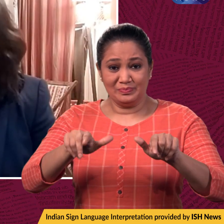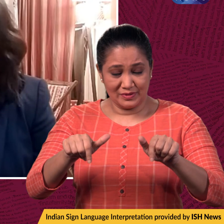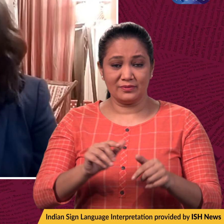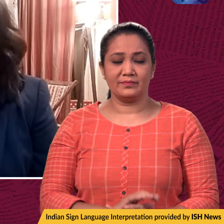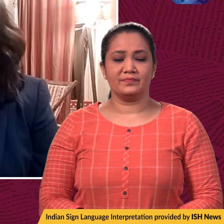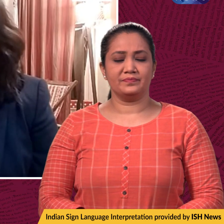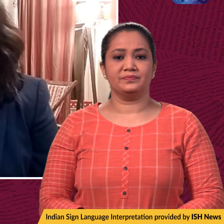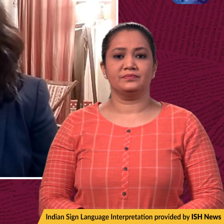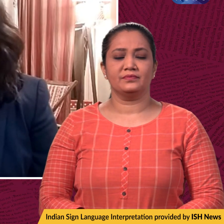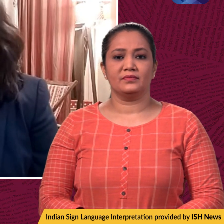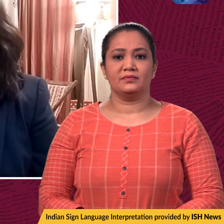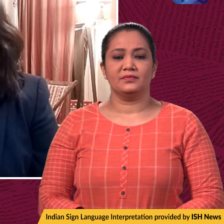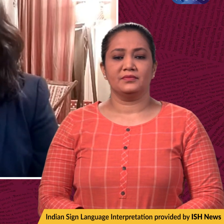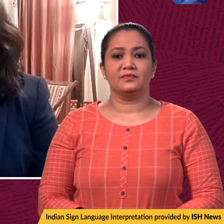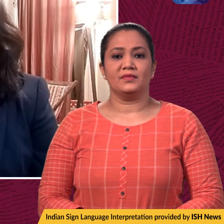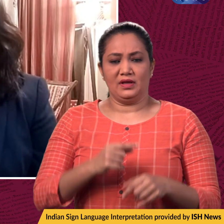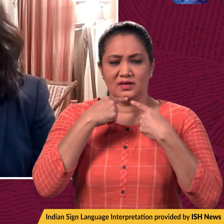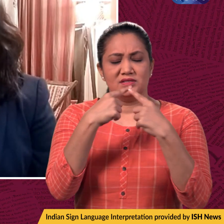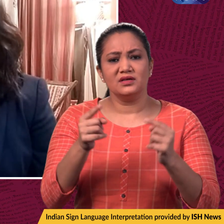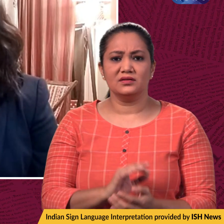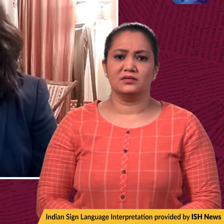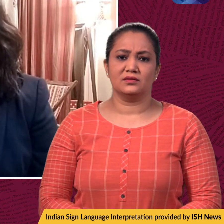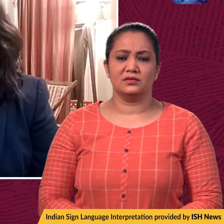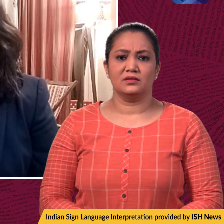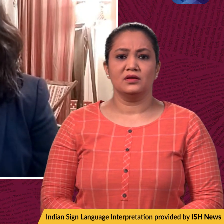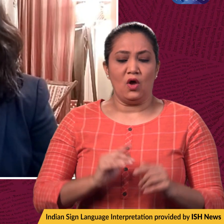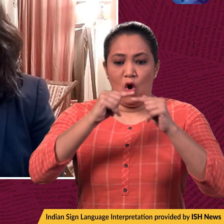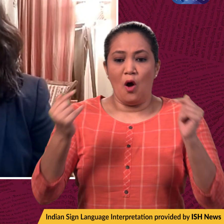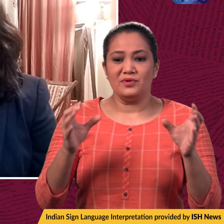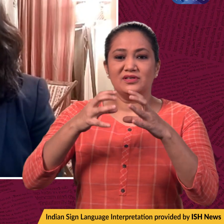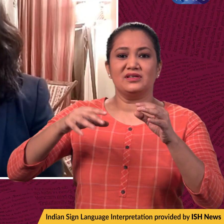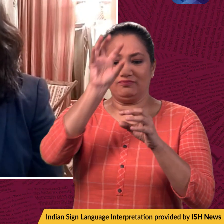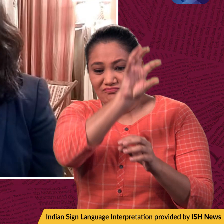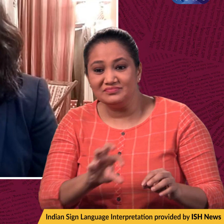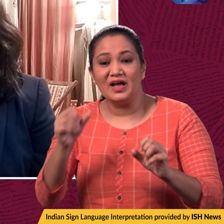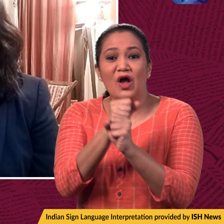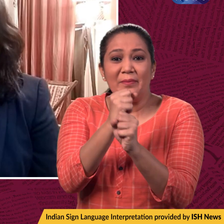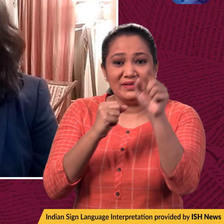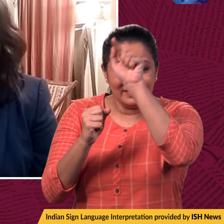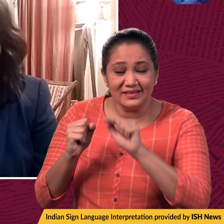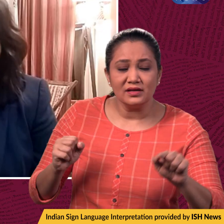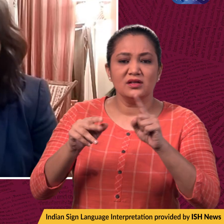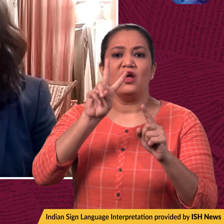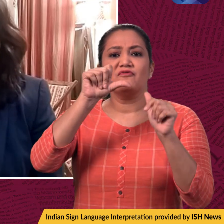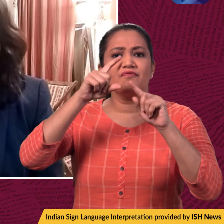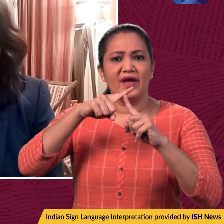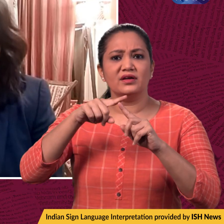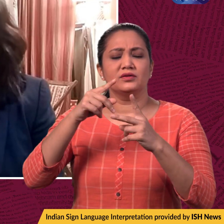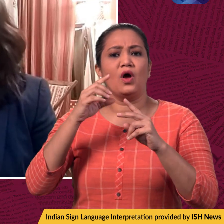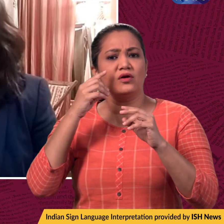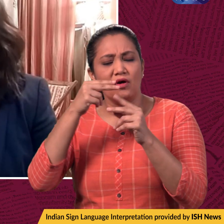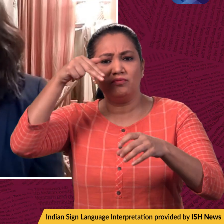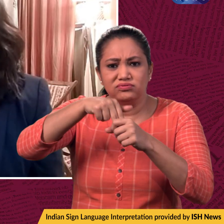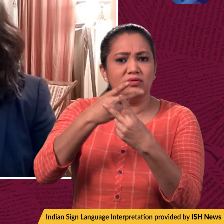with state chief ministers, he also hit out at opposition-ruled states and urged them to reduce VAT on